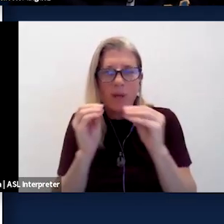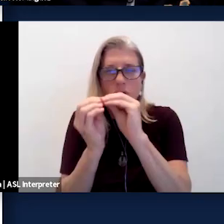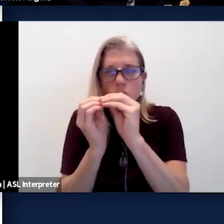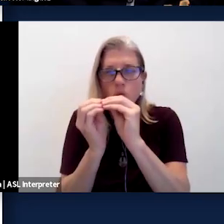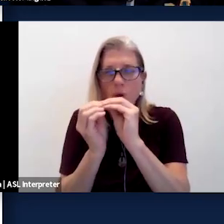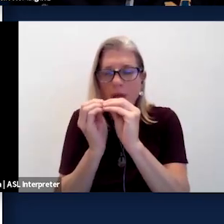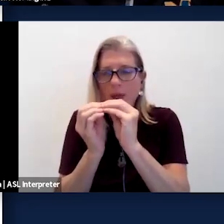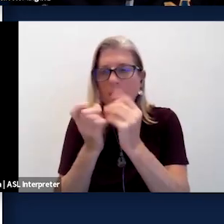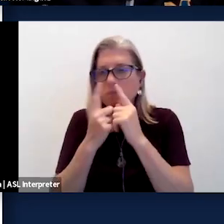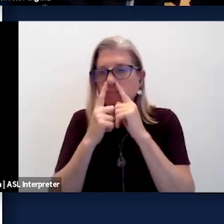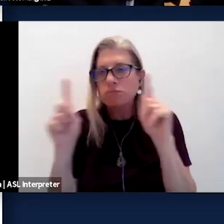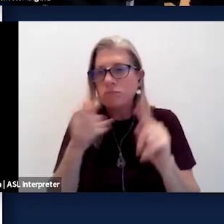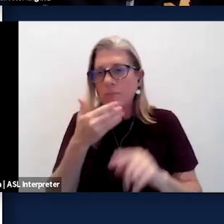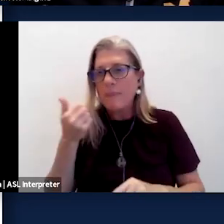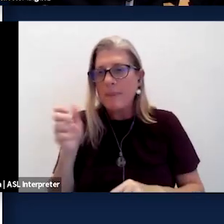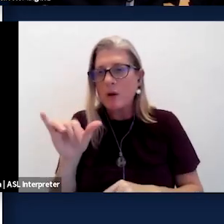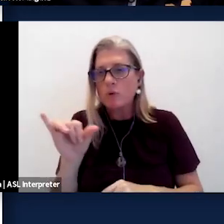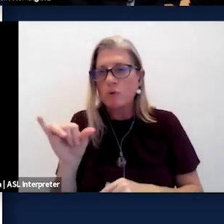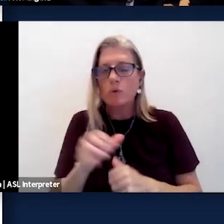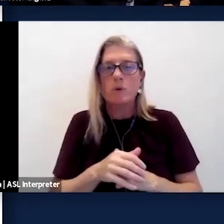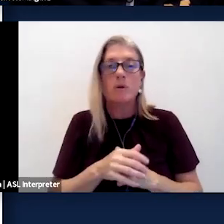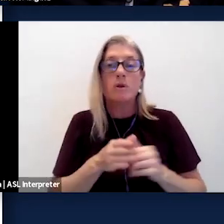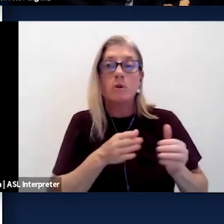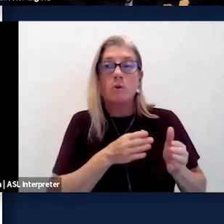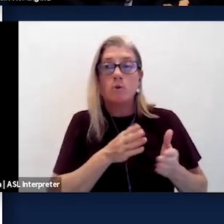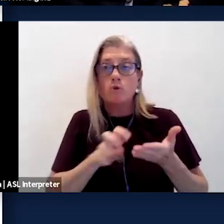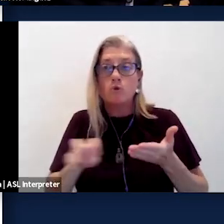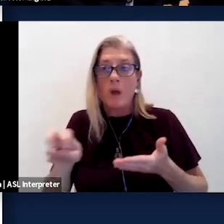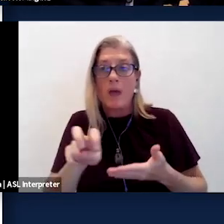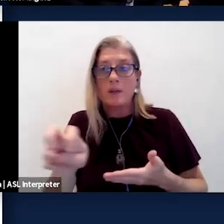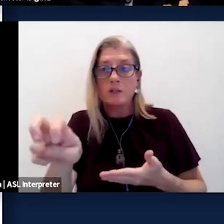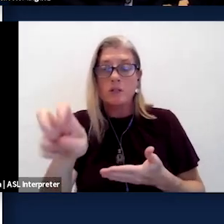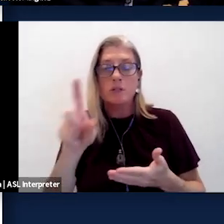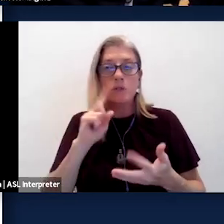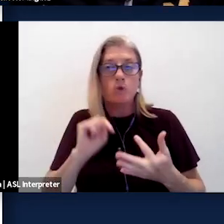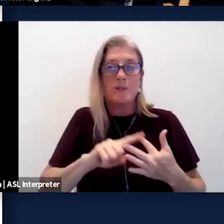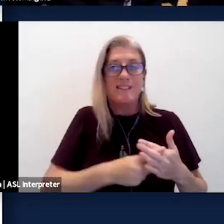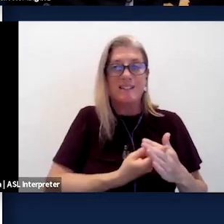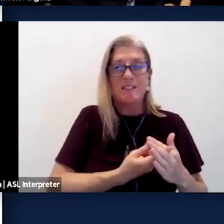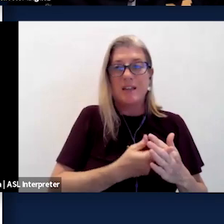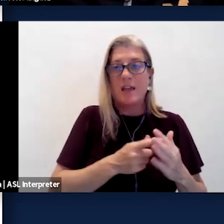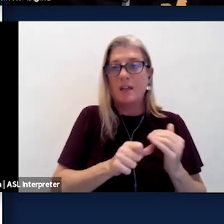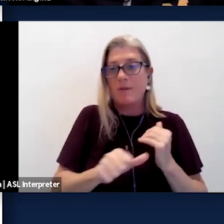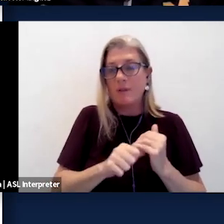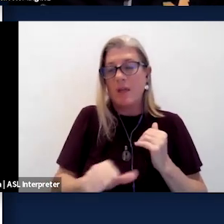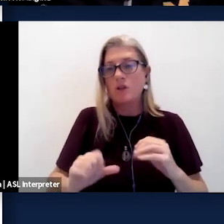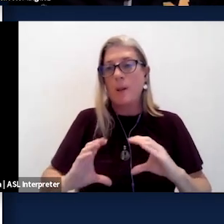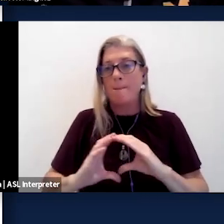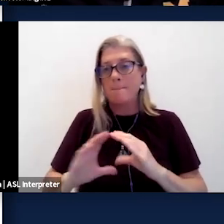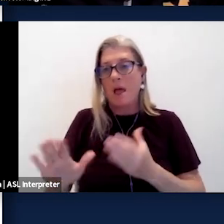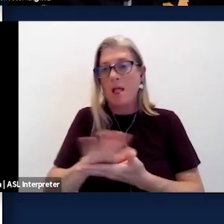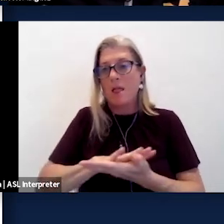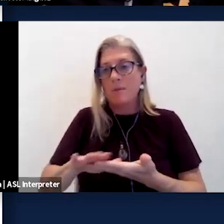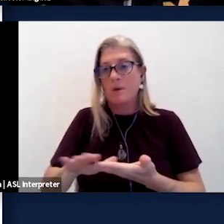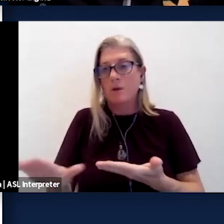again optimize that. And then strategies to initiate defecation and bowel emptying. There's a number